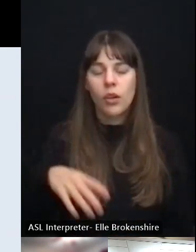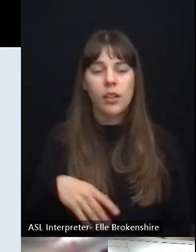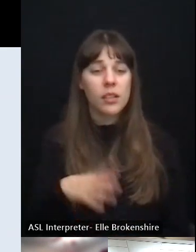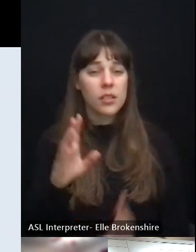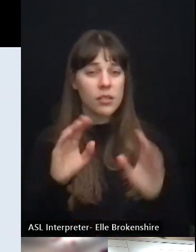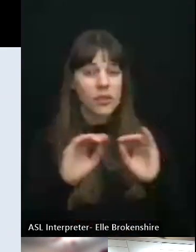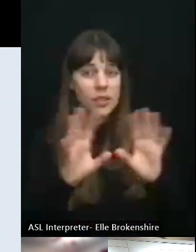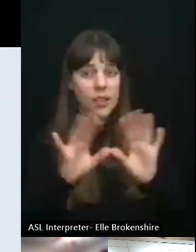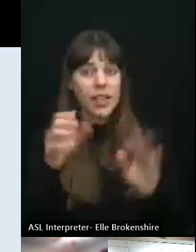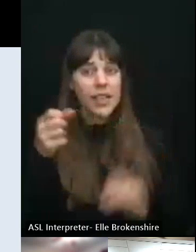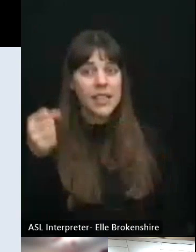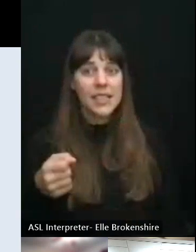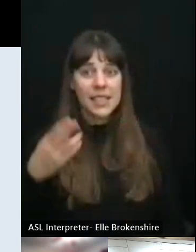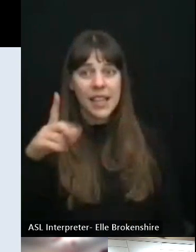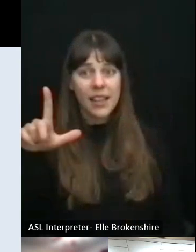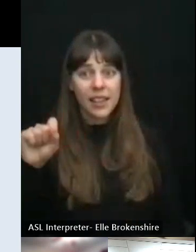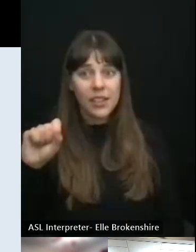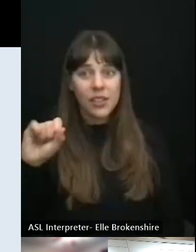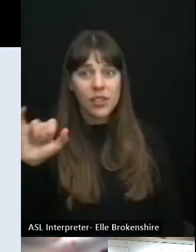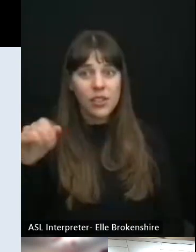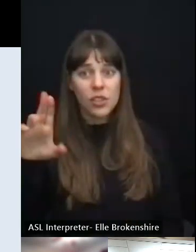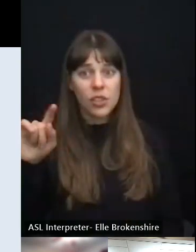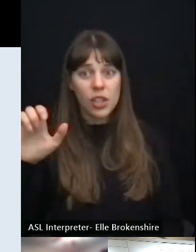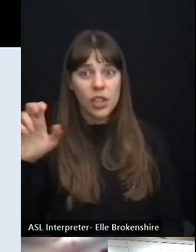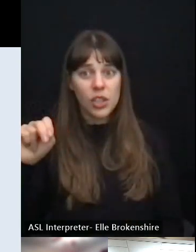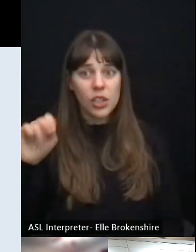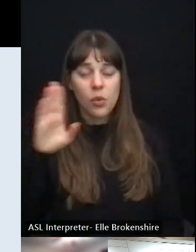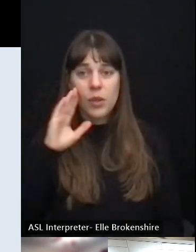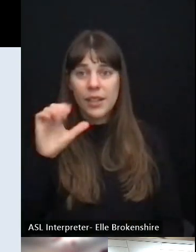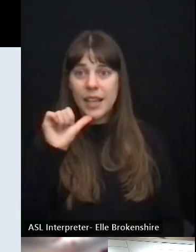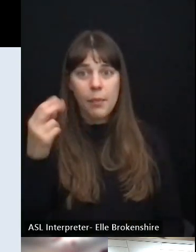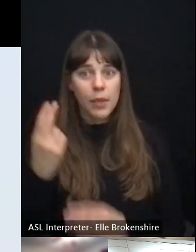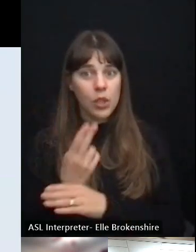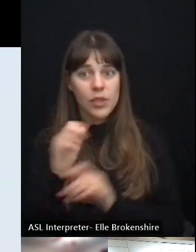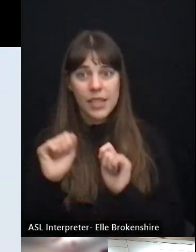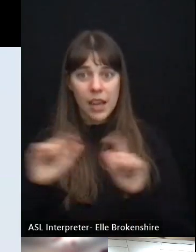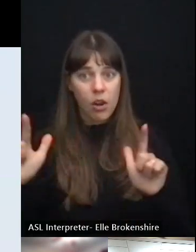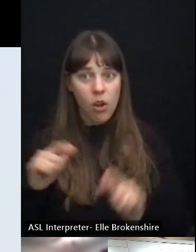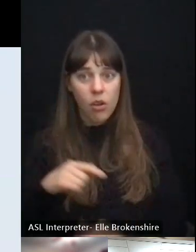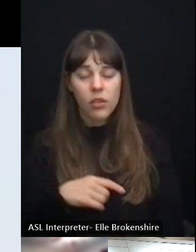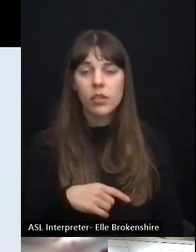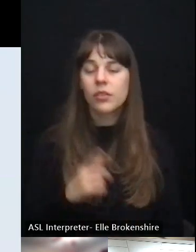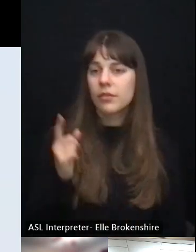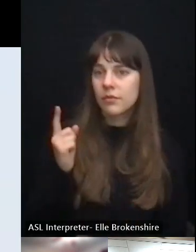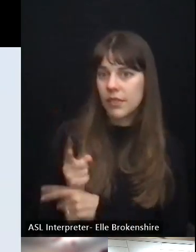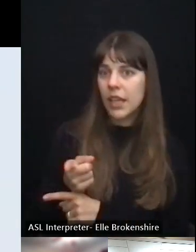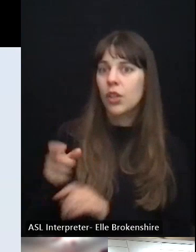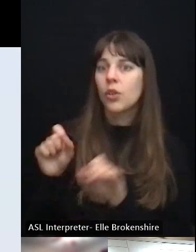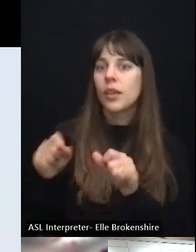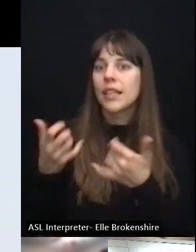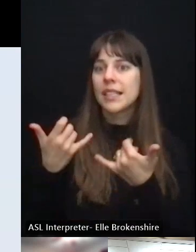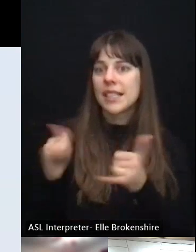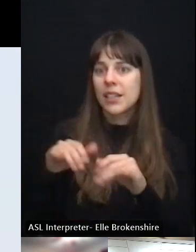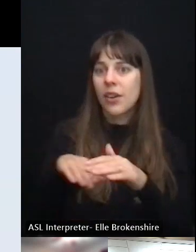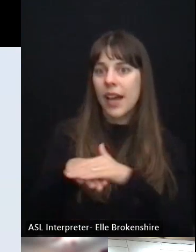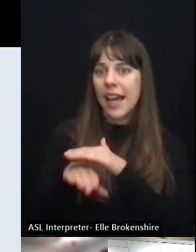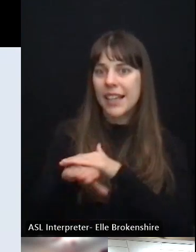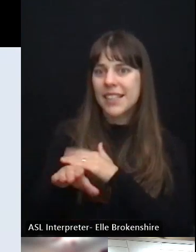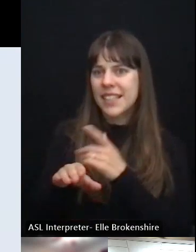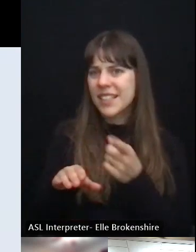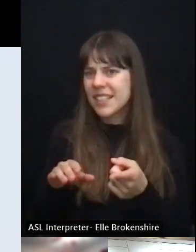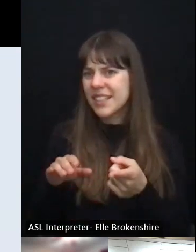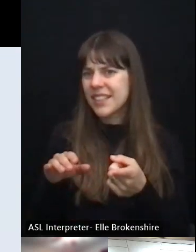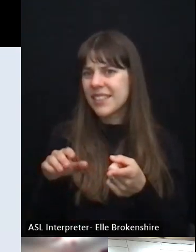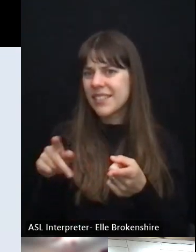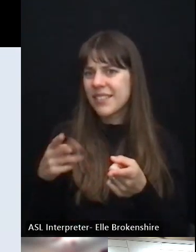will not be used at all during that Correct. time. Correct. Okay. You could still access it, Philip. I don't know if you know off the top of your head which stop